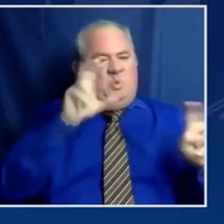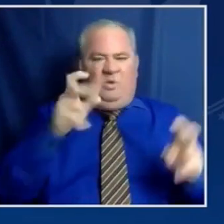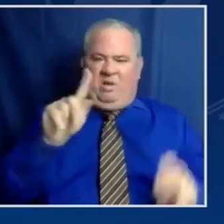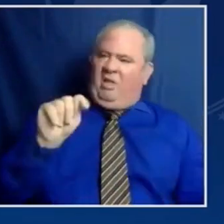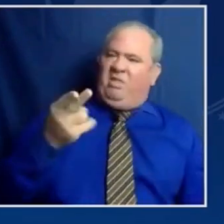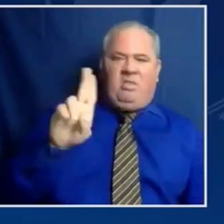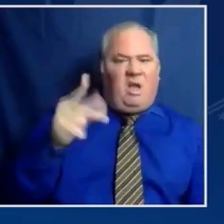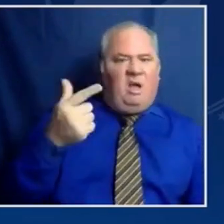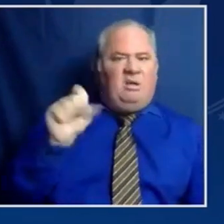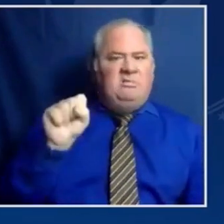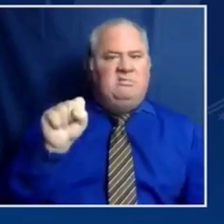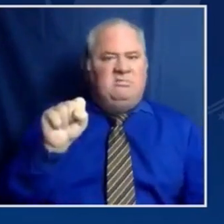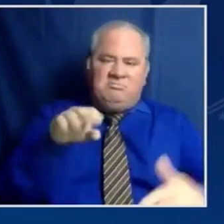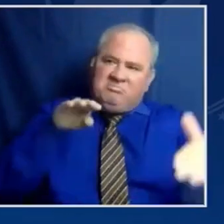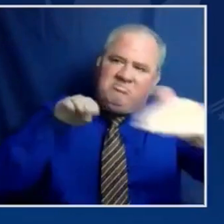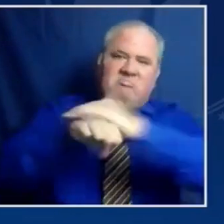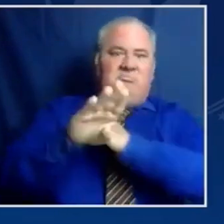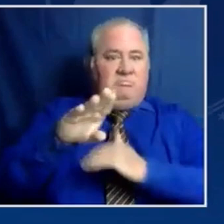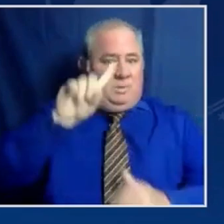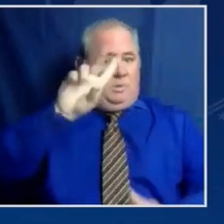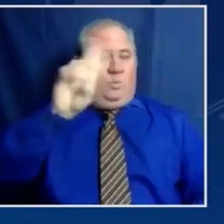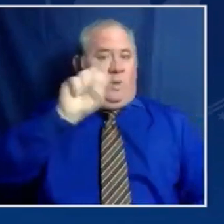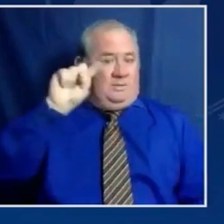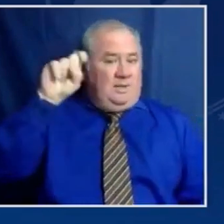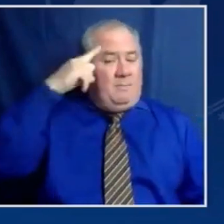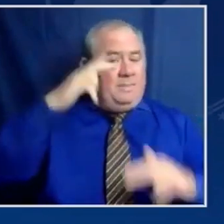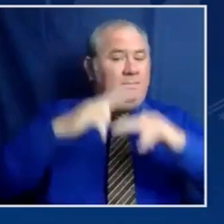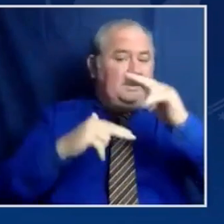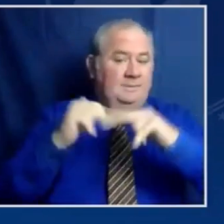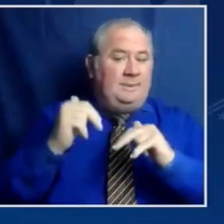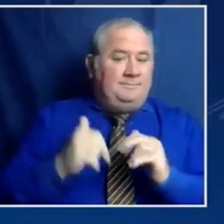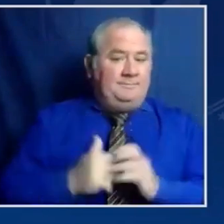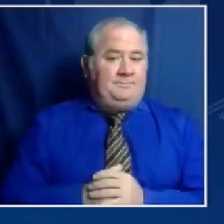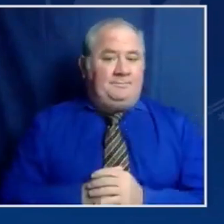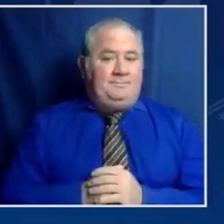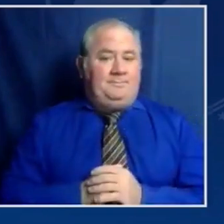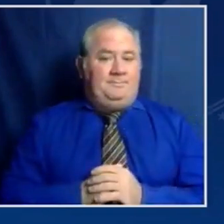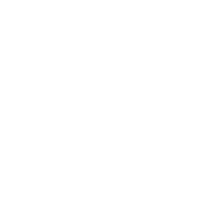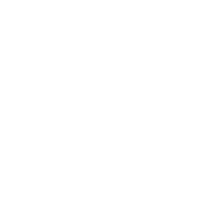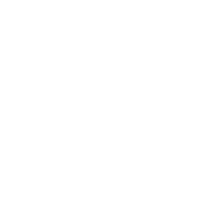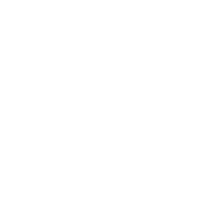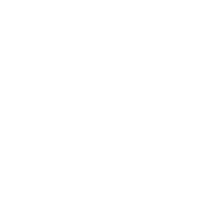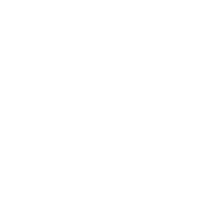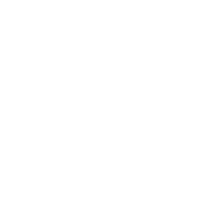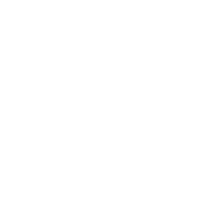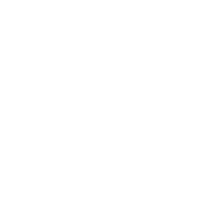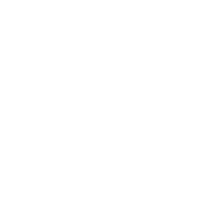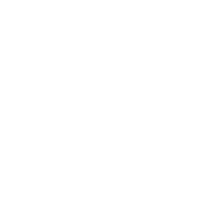We all know that's true. And it is unacceptable. Totally unacceptable.